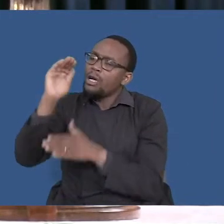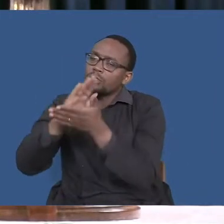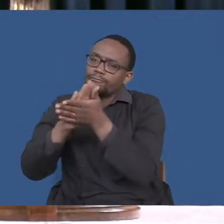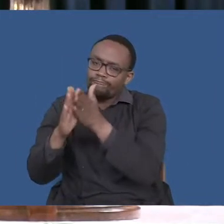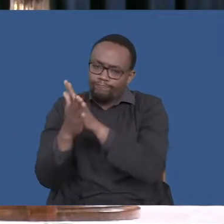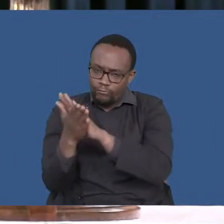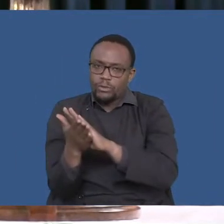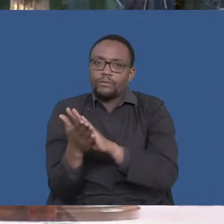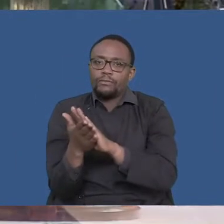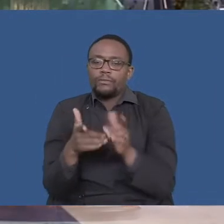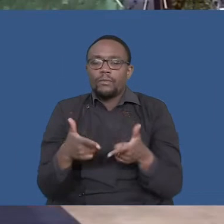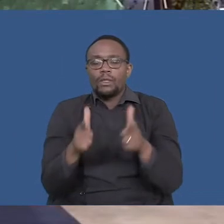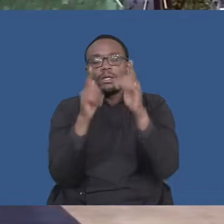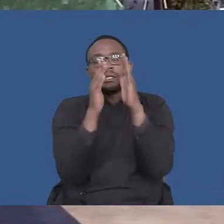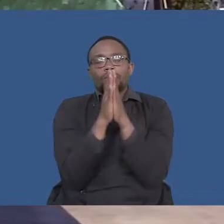Let us pray.